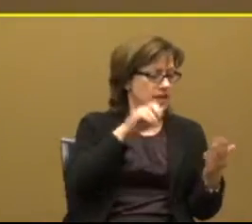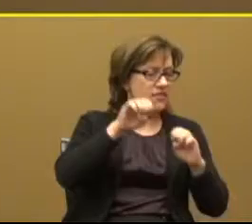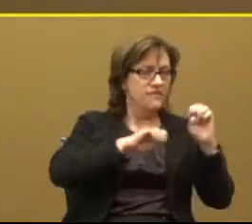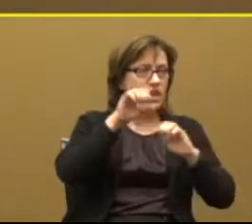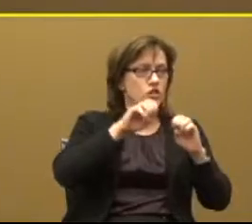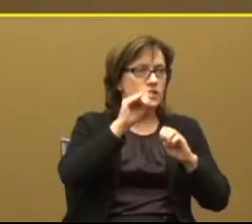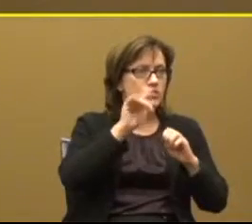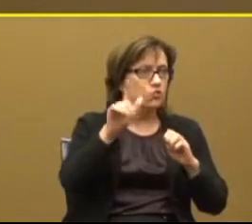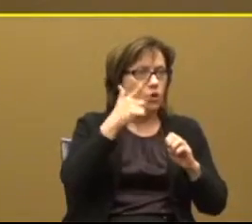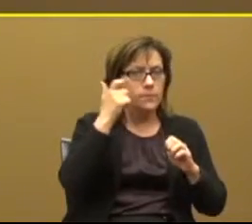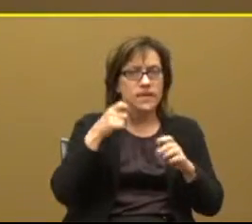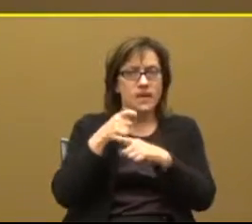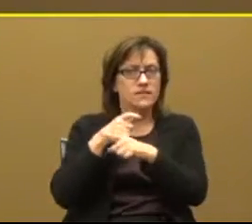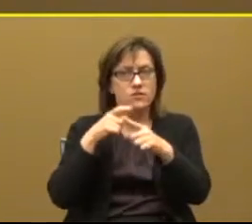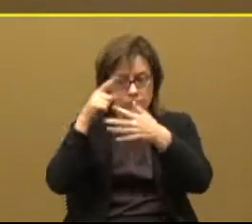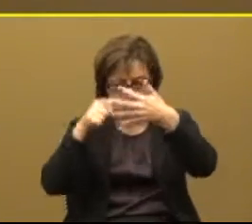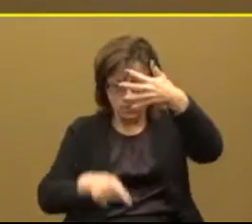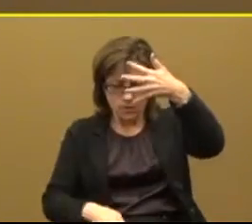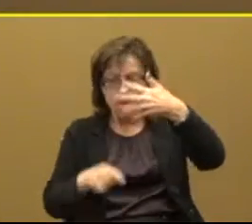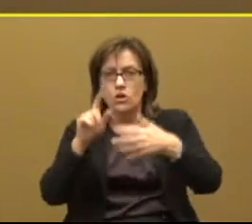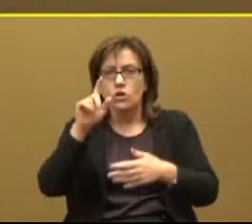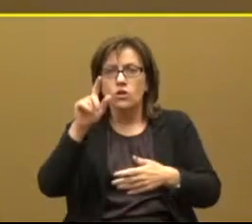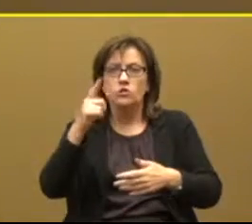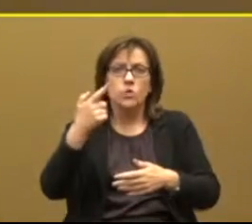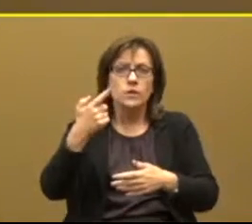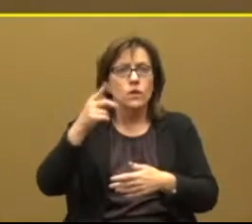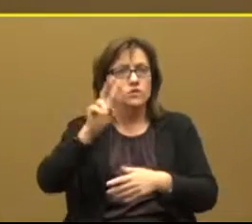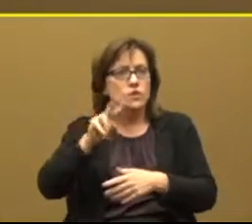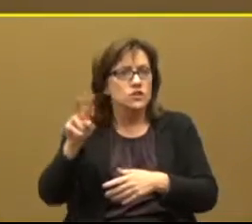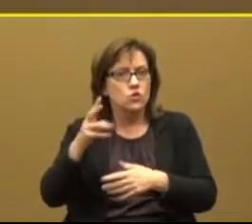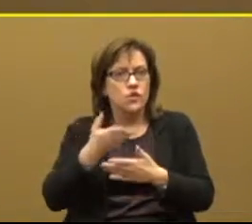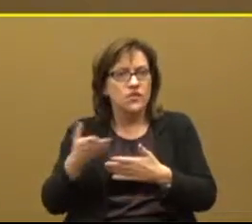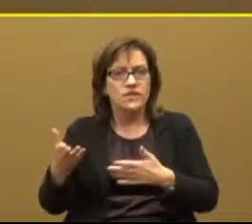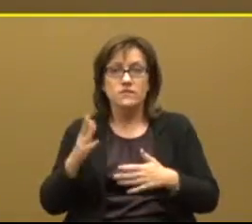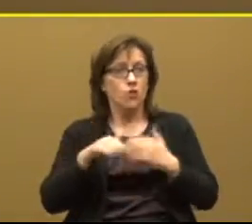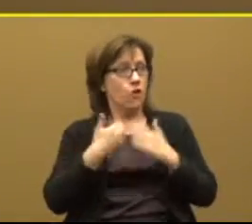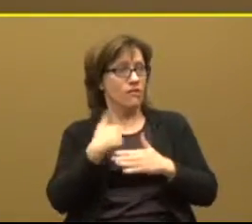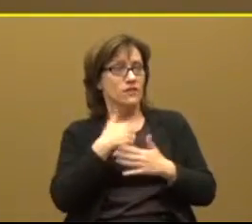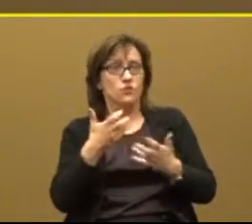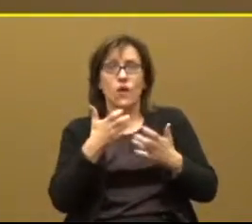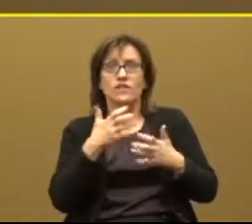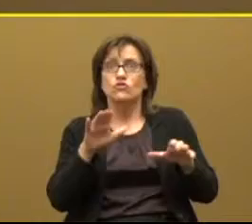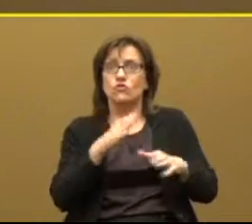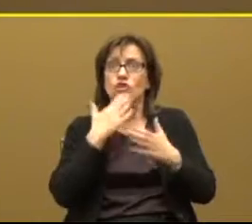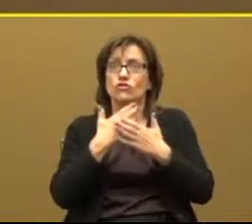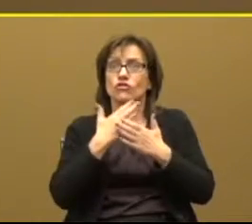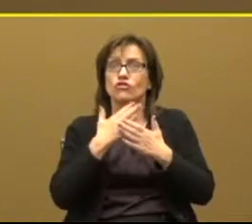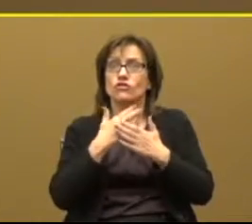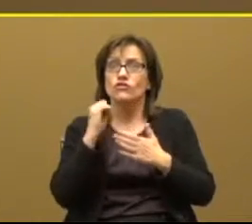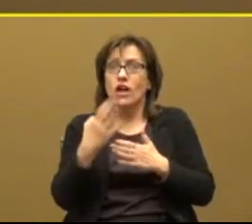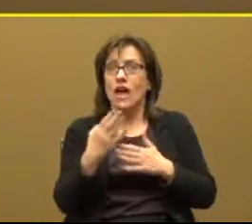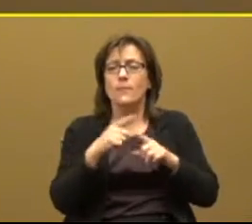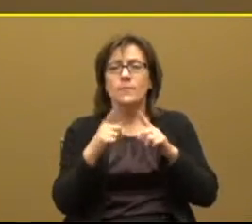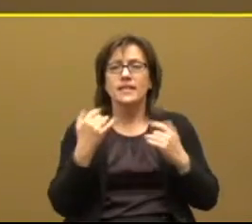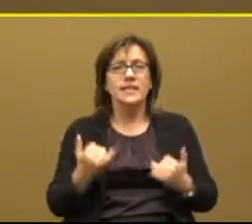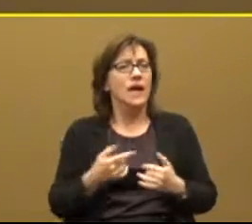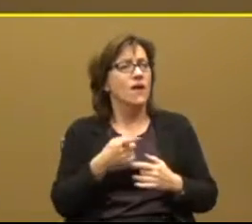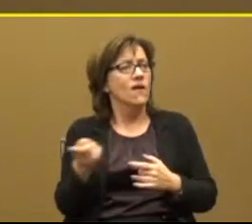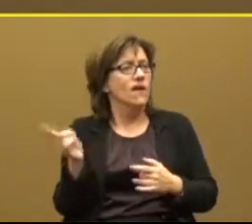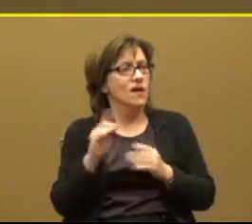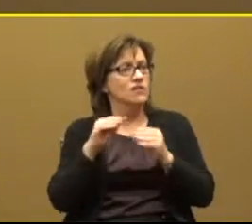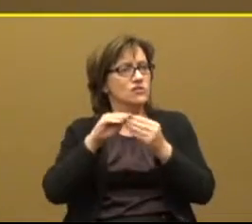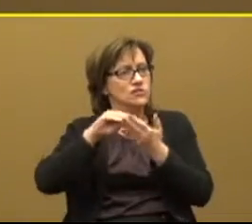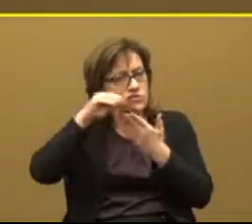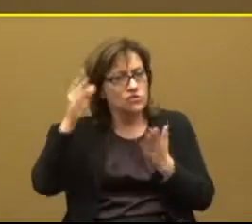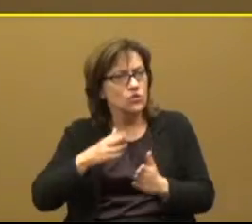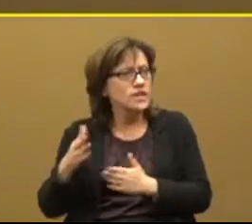there's 21, 22 components, and you know, all of us want to do a really, really good job, but now we have these students, and how do